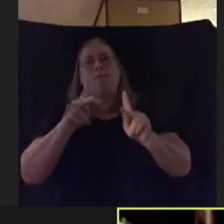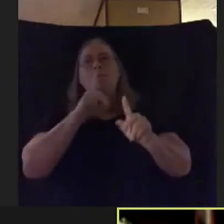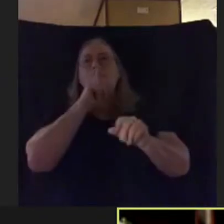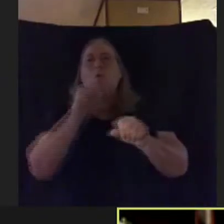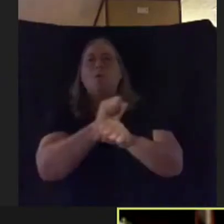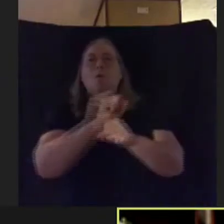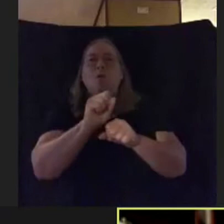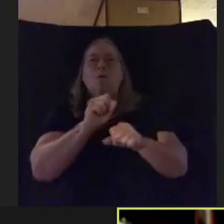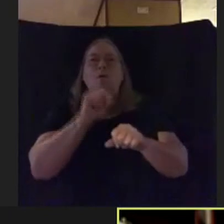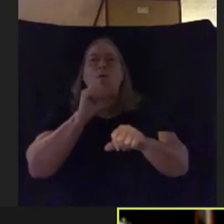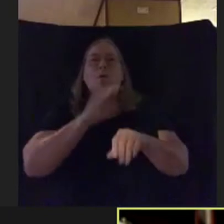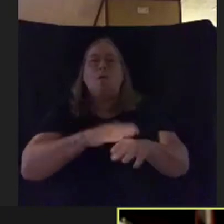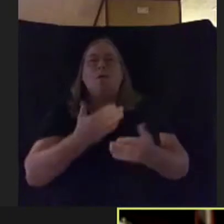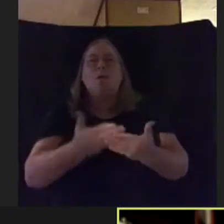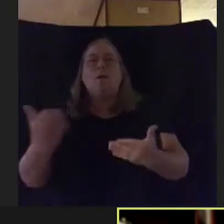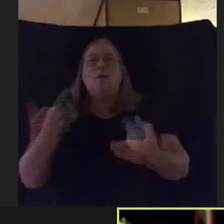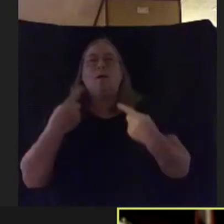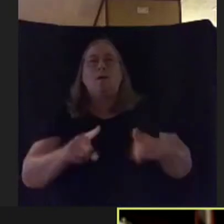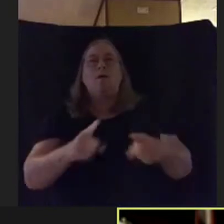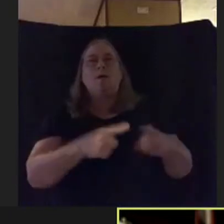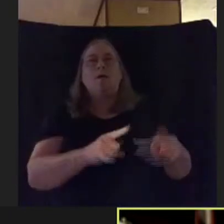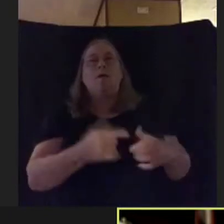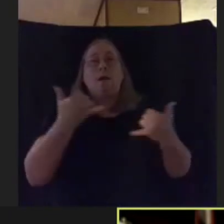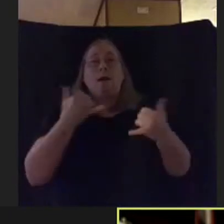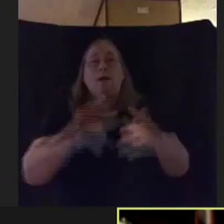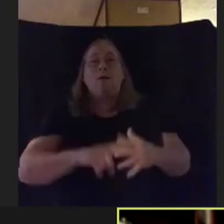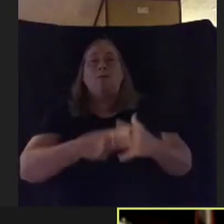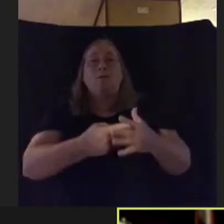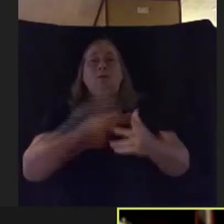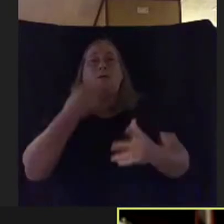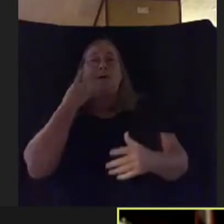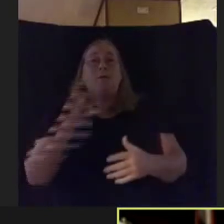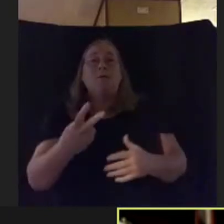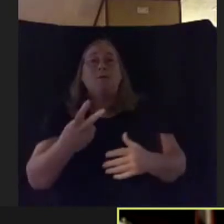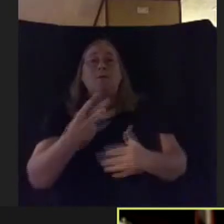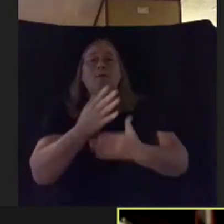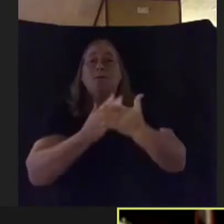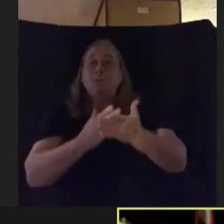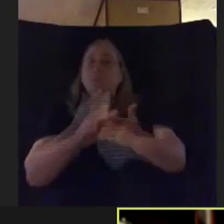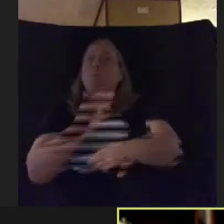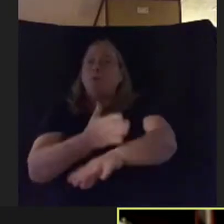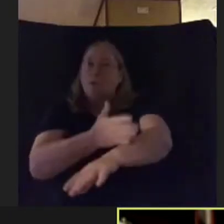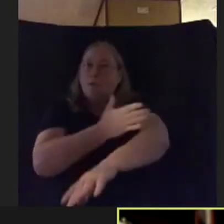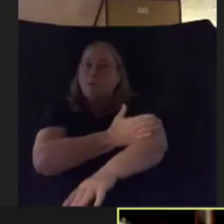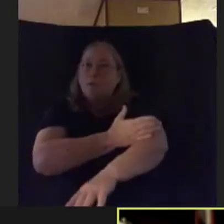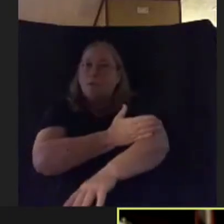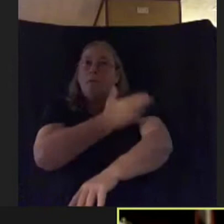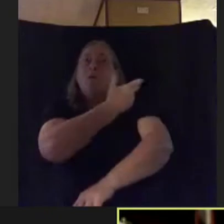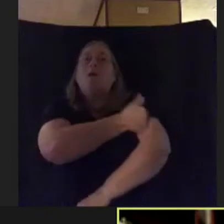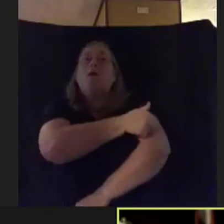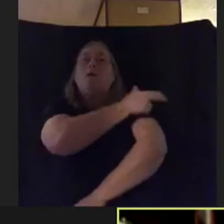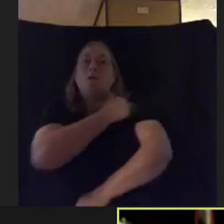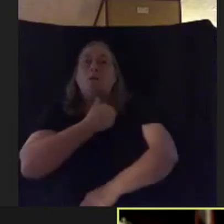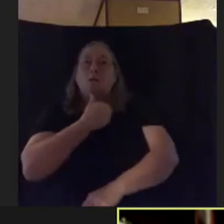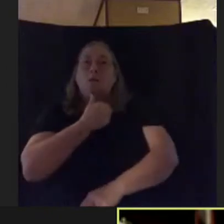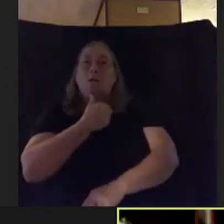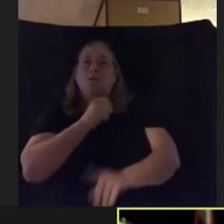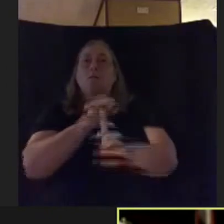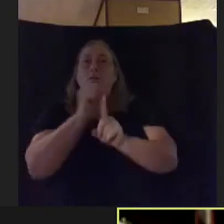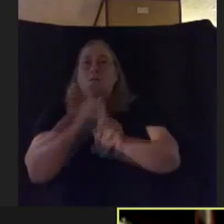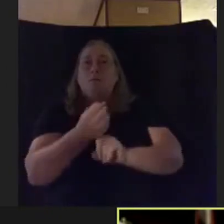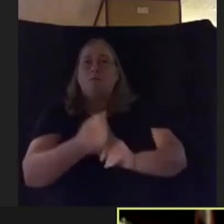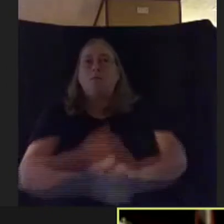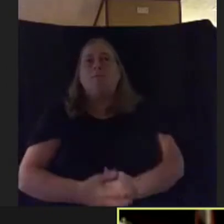make it happen. We are starting to see some improvement in our hospitalizations related to COVID. We have